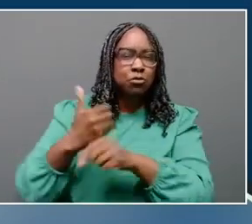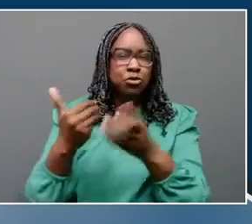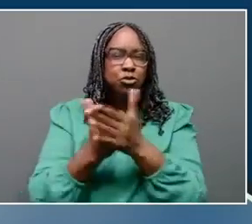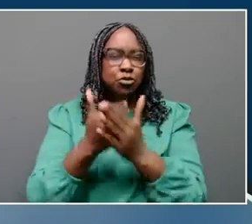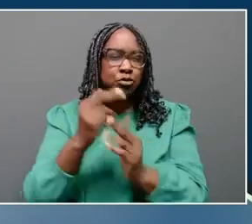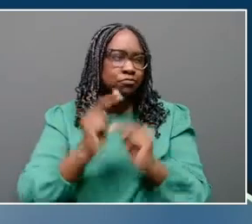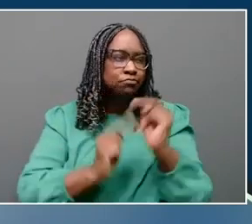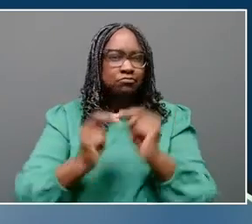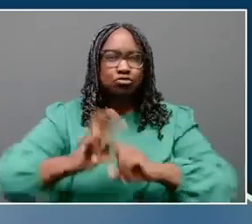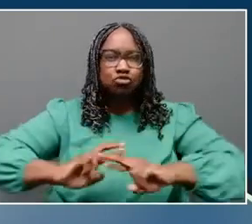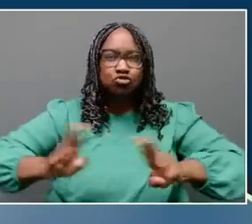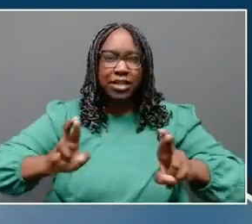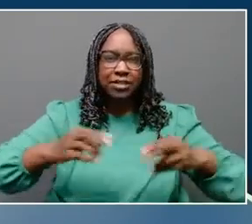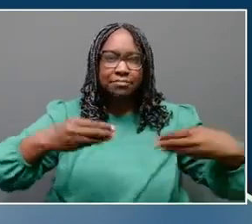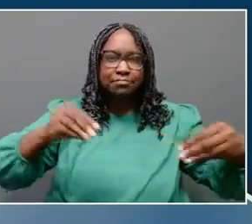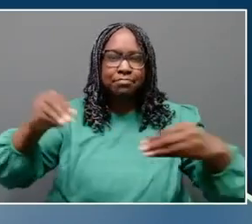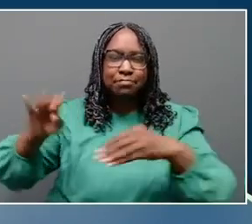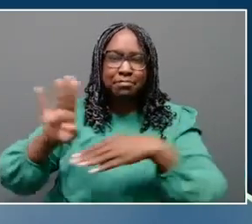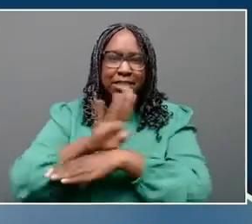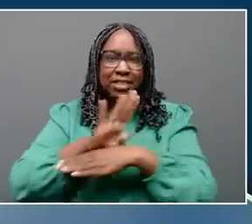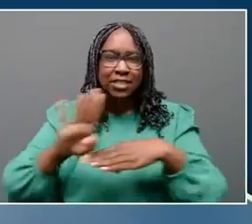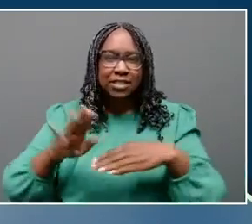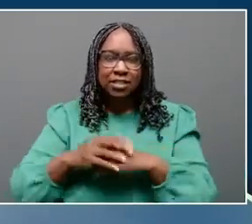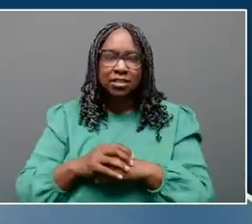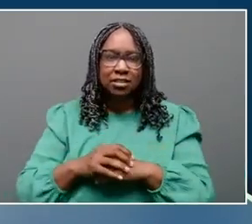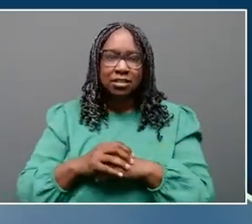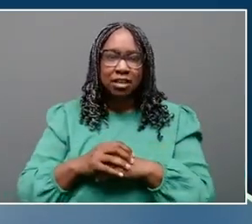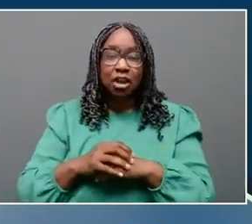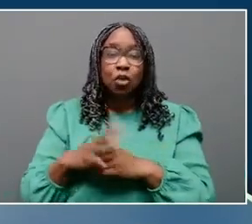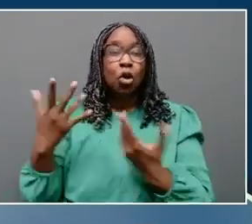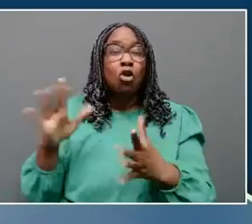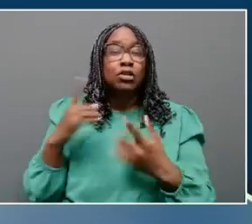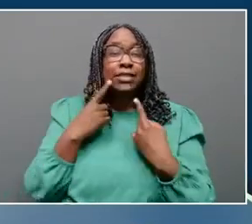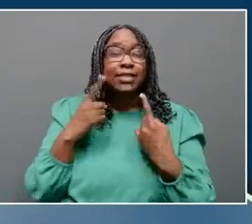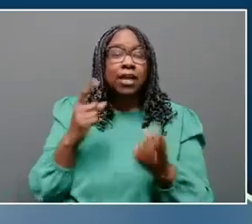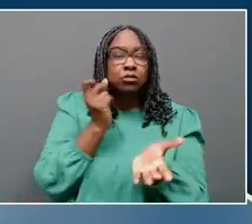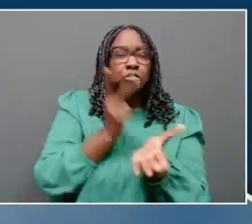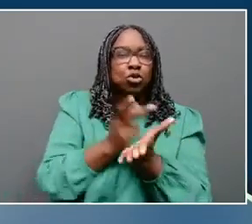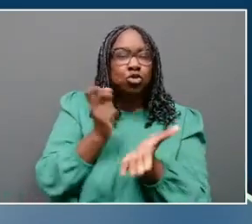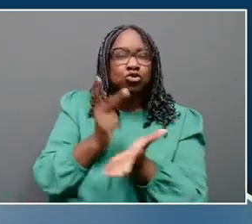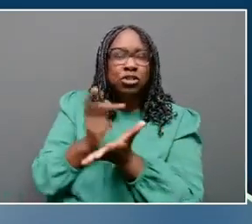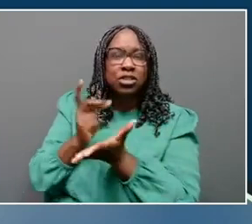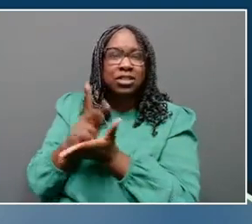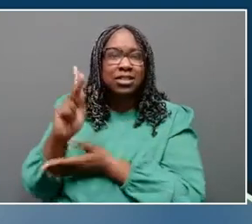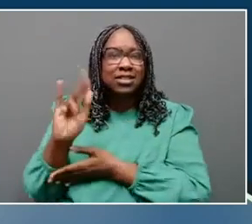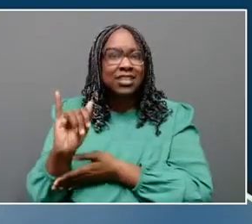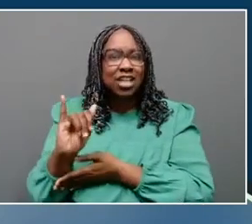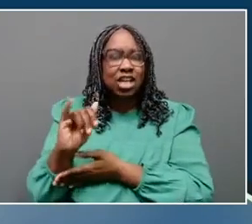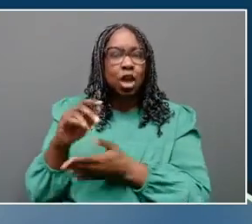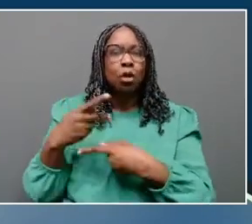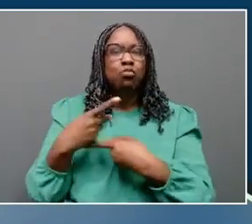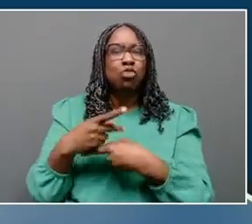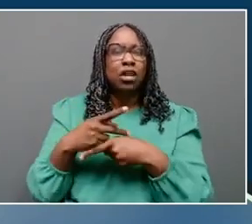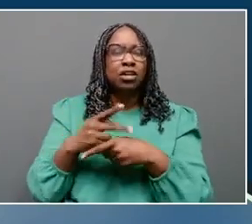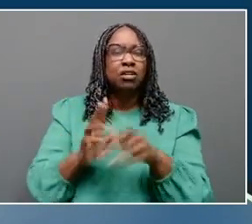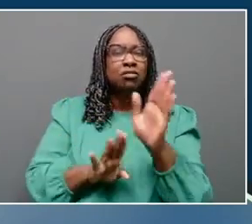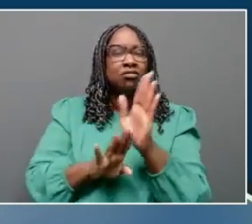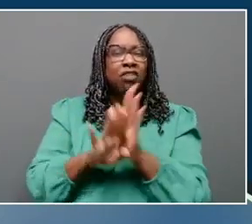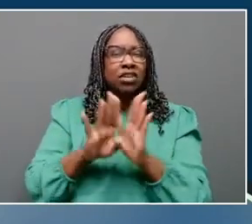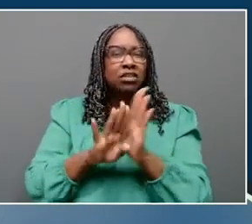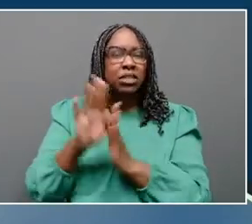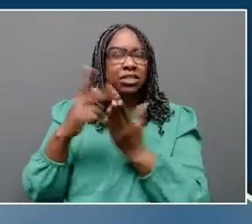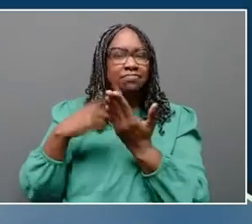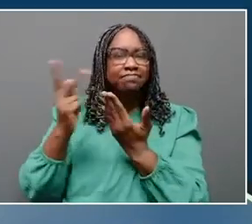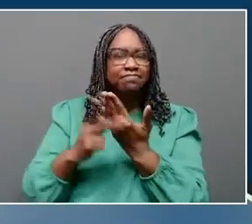the last few months, we've announced approvals in the initial round of Kentucky's product development initiative, rolling out approximately